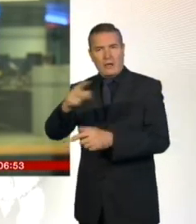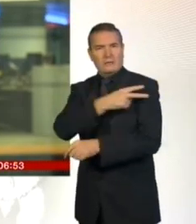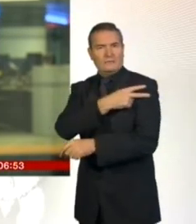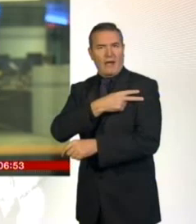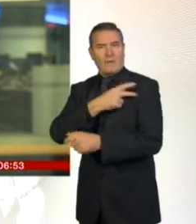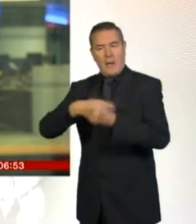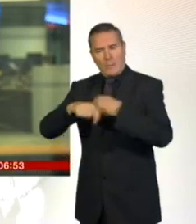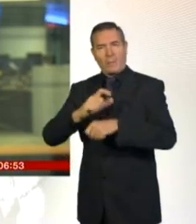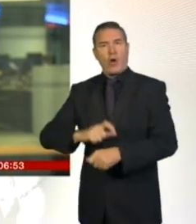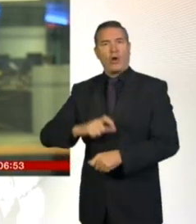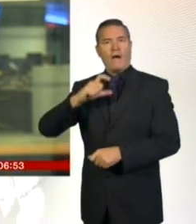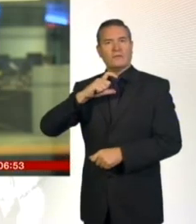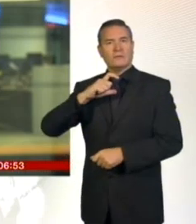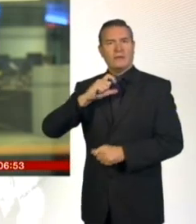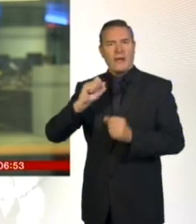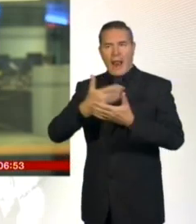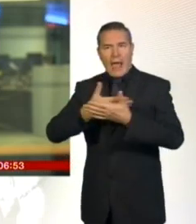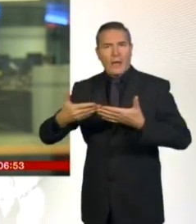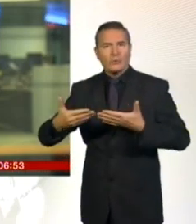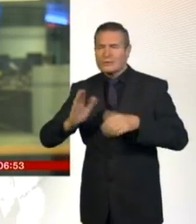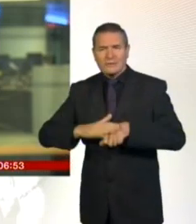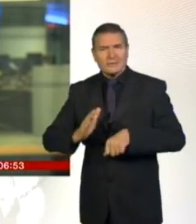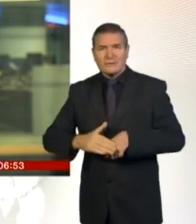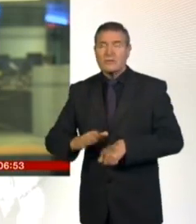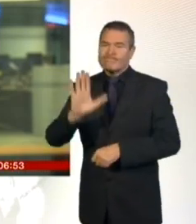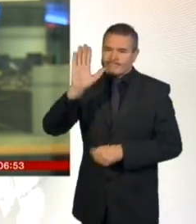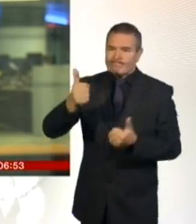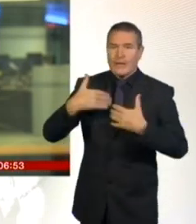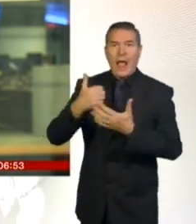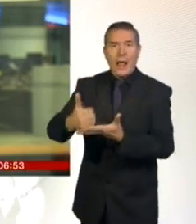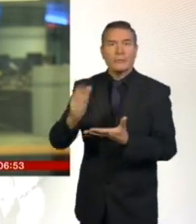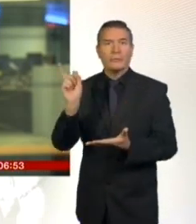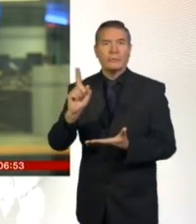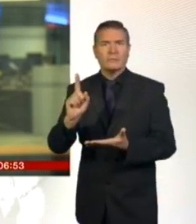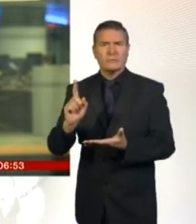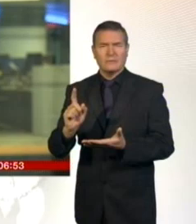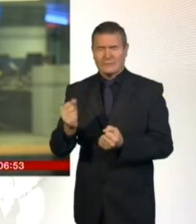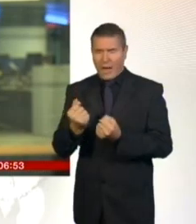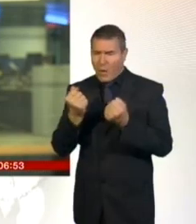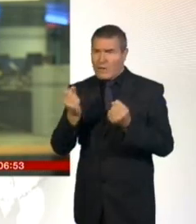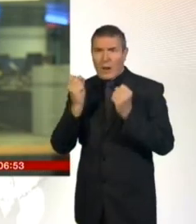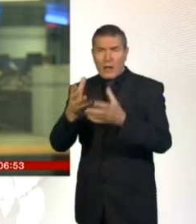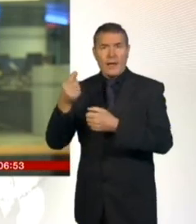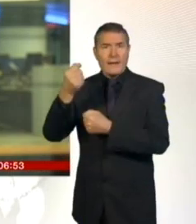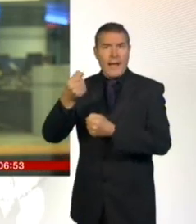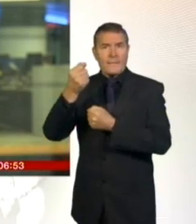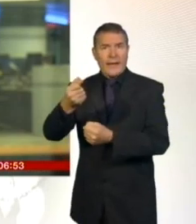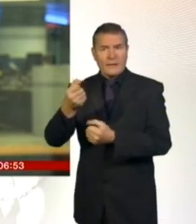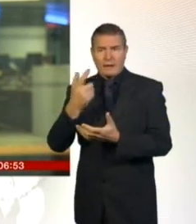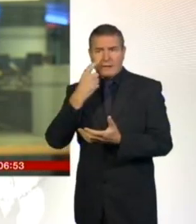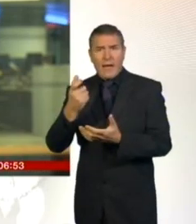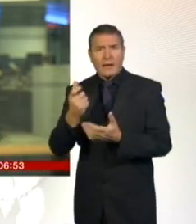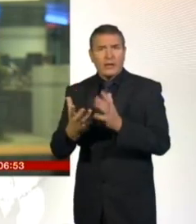in stores and shops to go, hello, can I help you? And that's a really powerful message which doesn't cost any